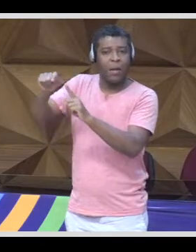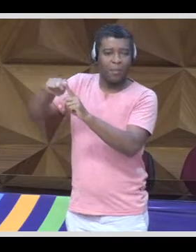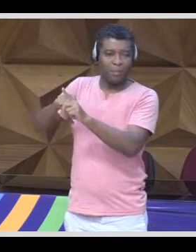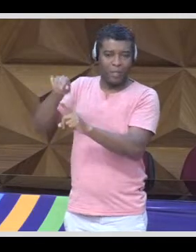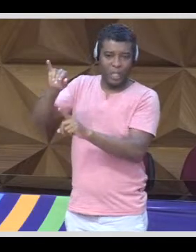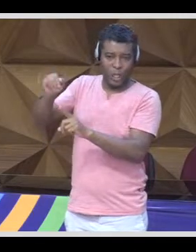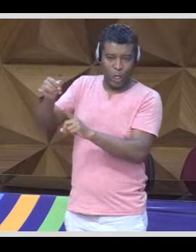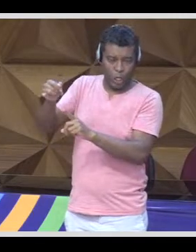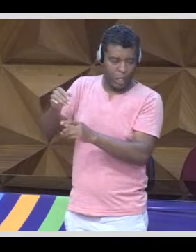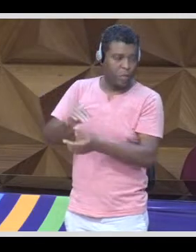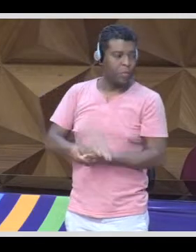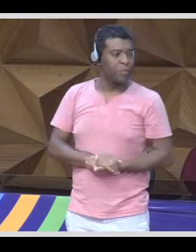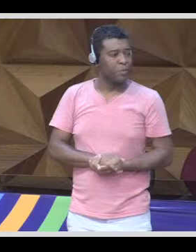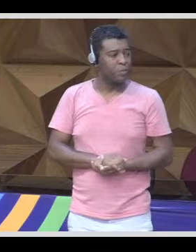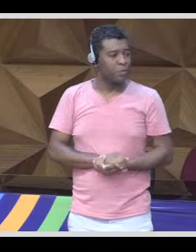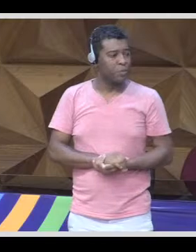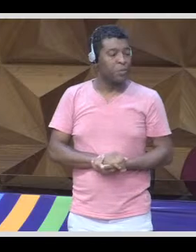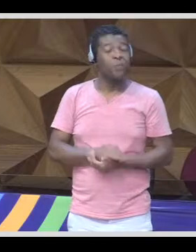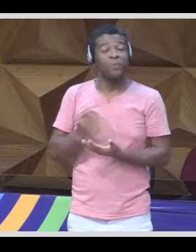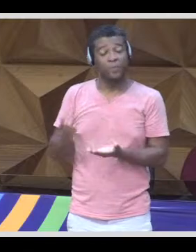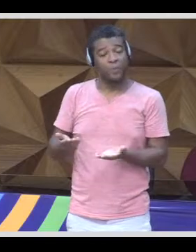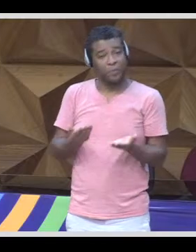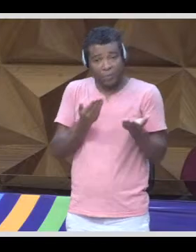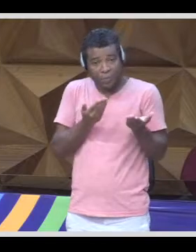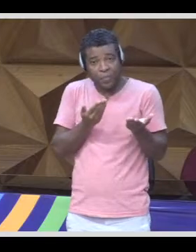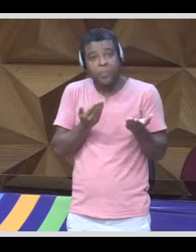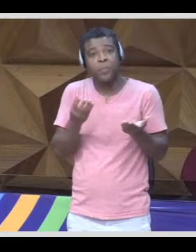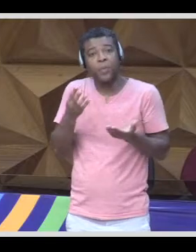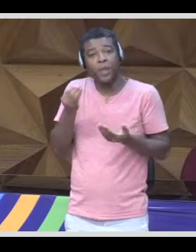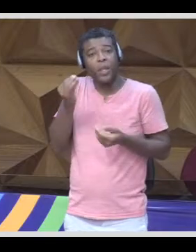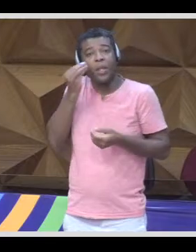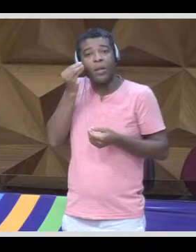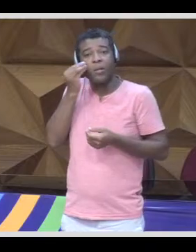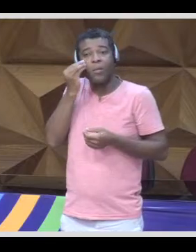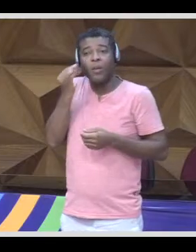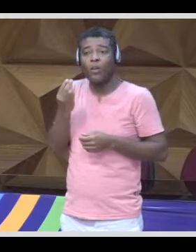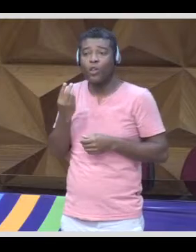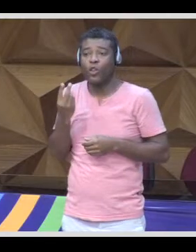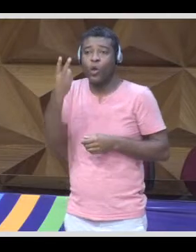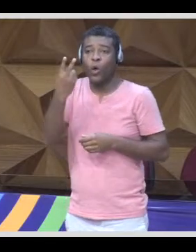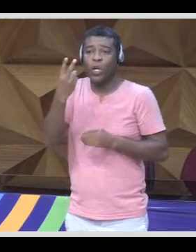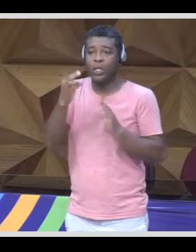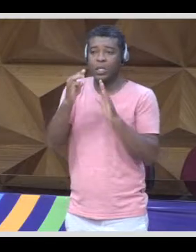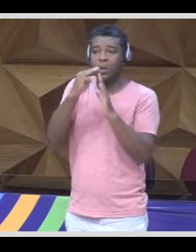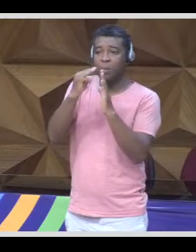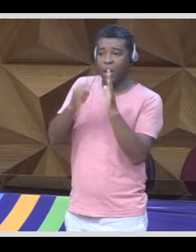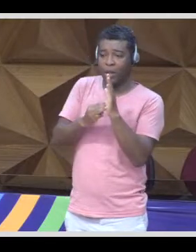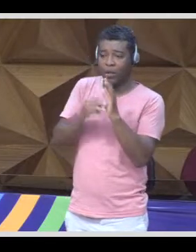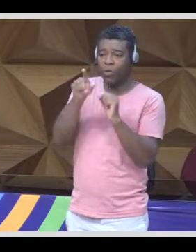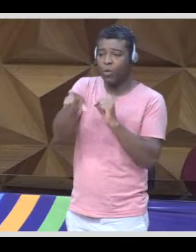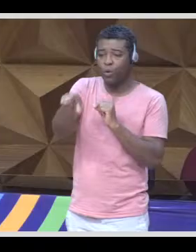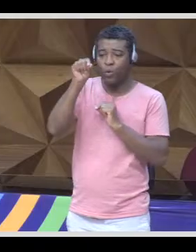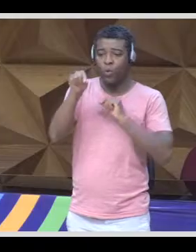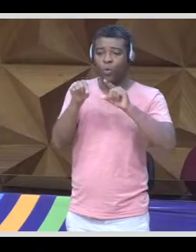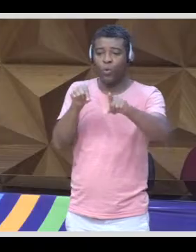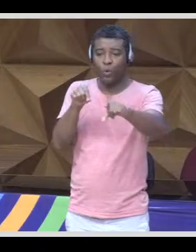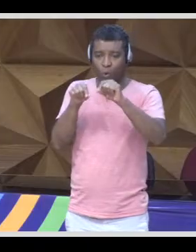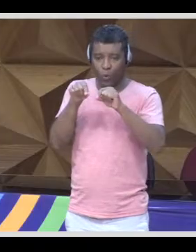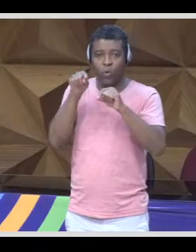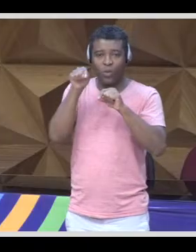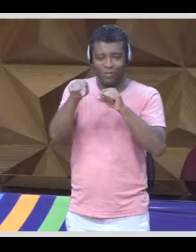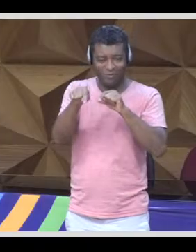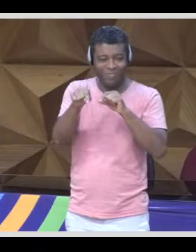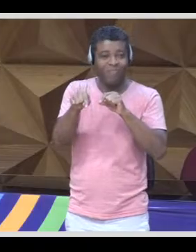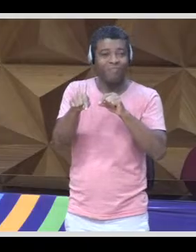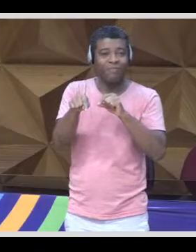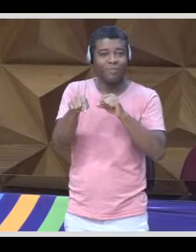we experimented with 2 backbone extraction methods. Very quickly, I had again disparate filter, and I had another method which